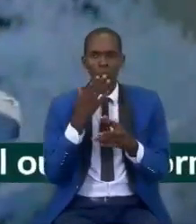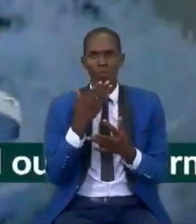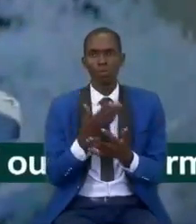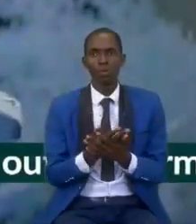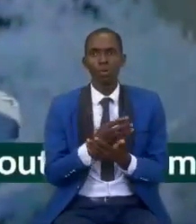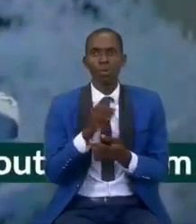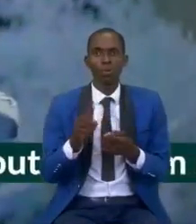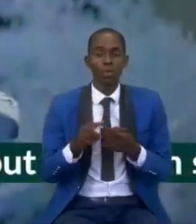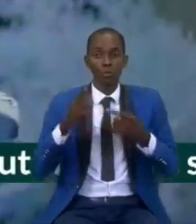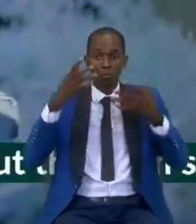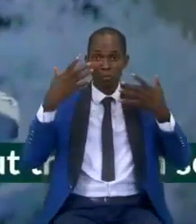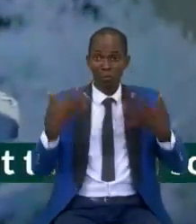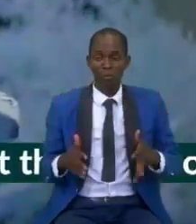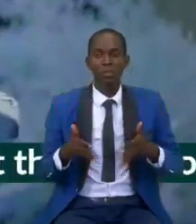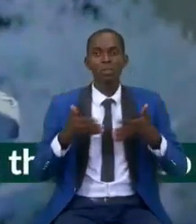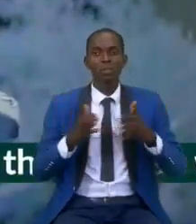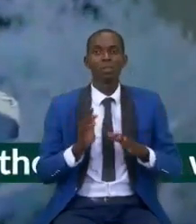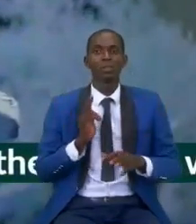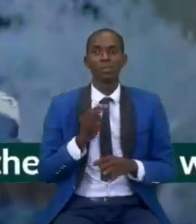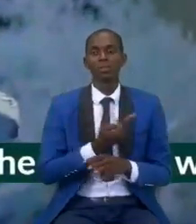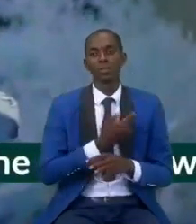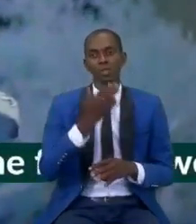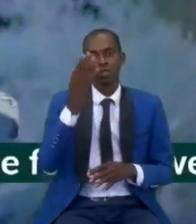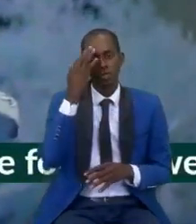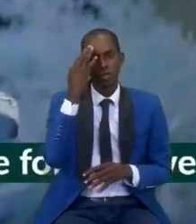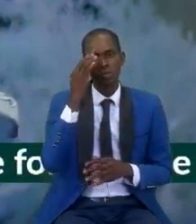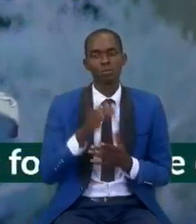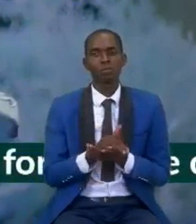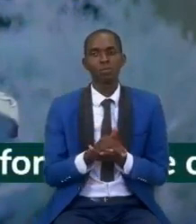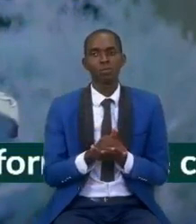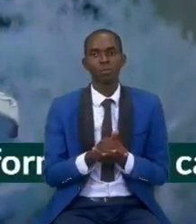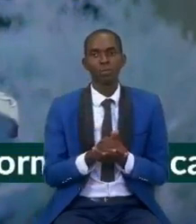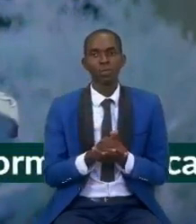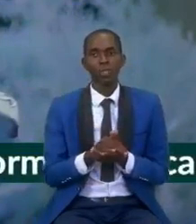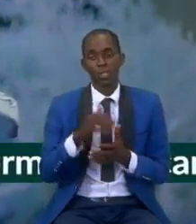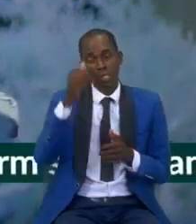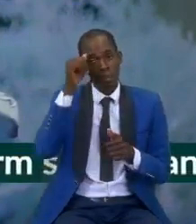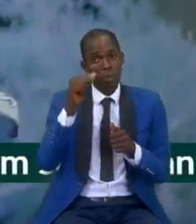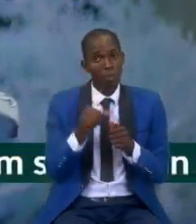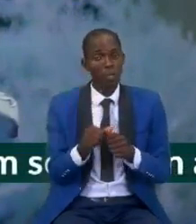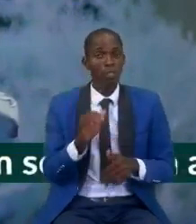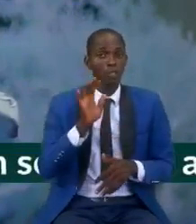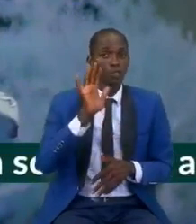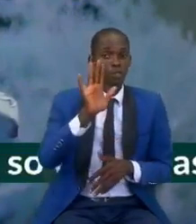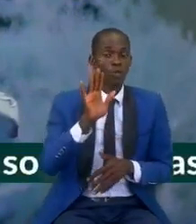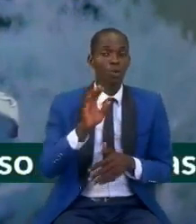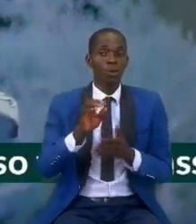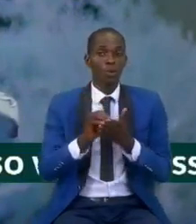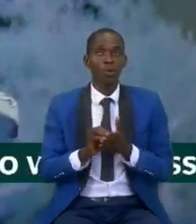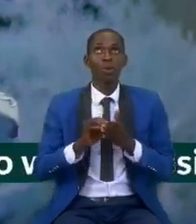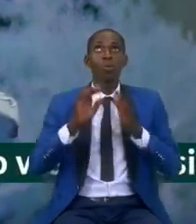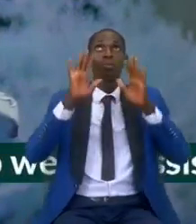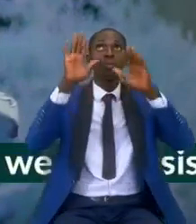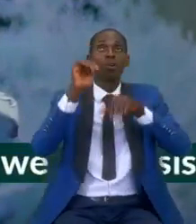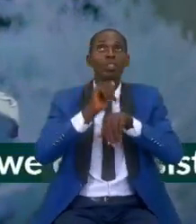Remember, your miracle is hanging right upon your head now. It's going to descend on you.